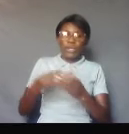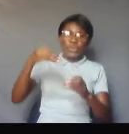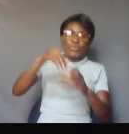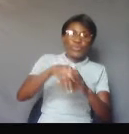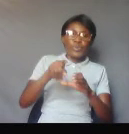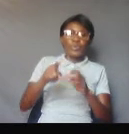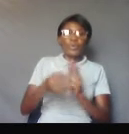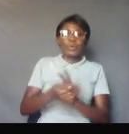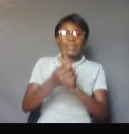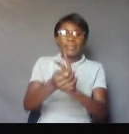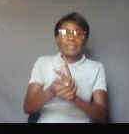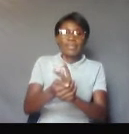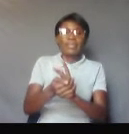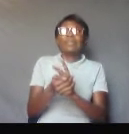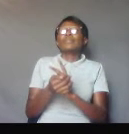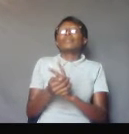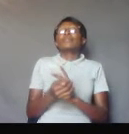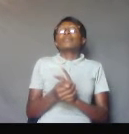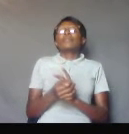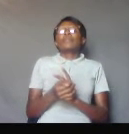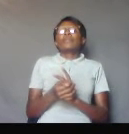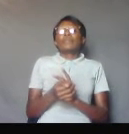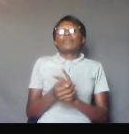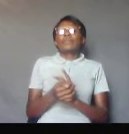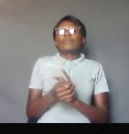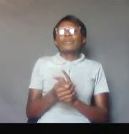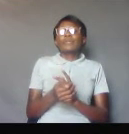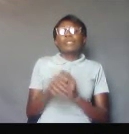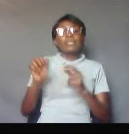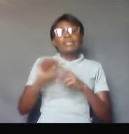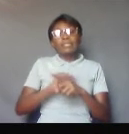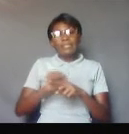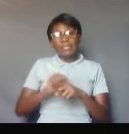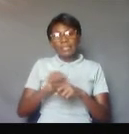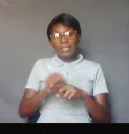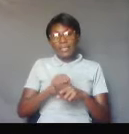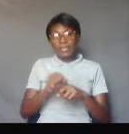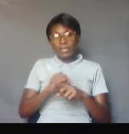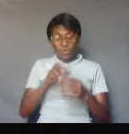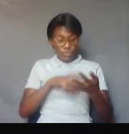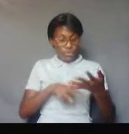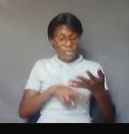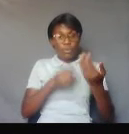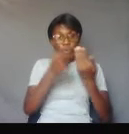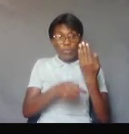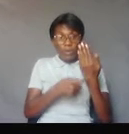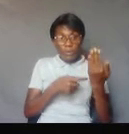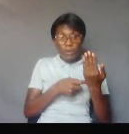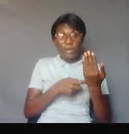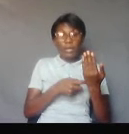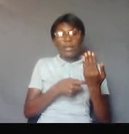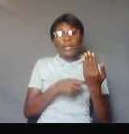then so-called ordinary readers of the Bible. And what is the point of this coming together and reading the Bible